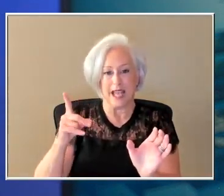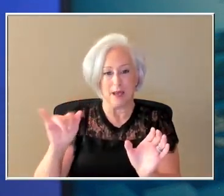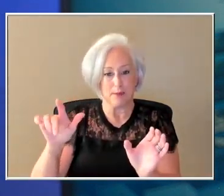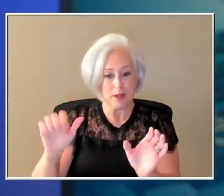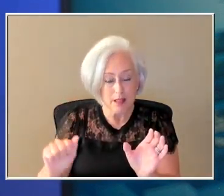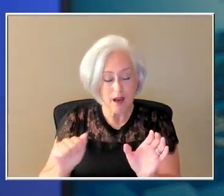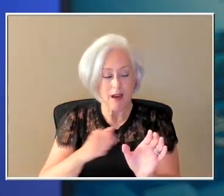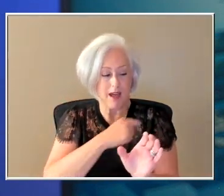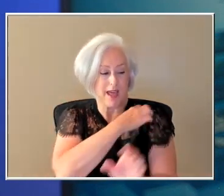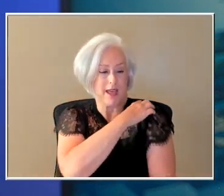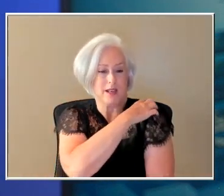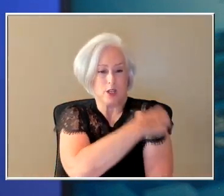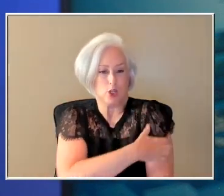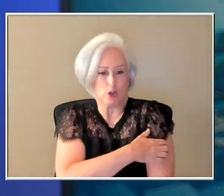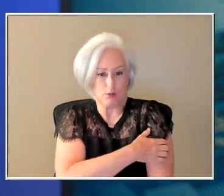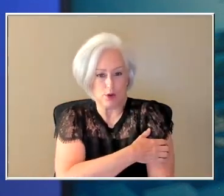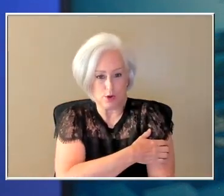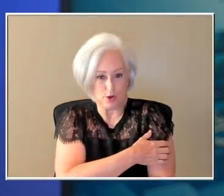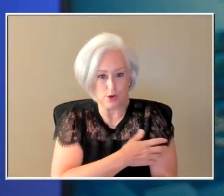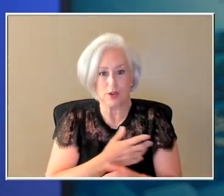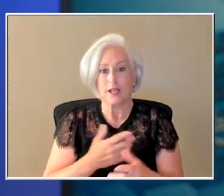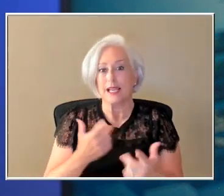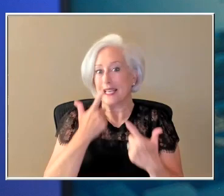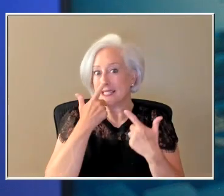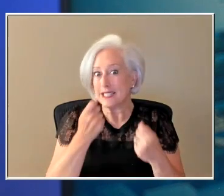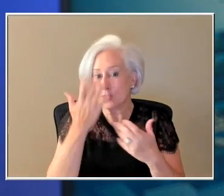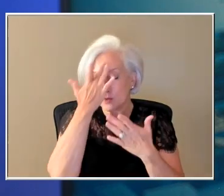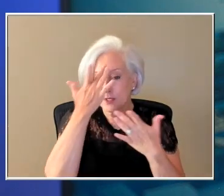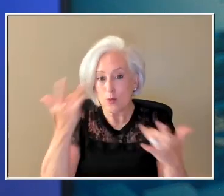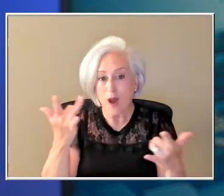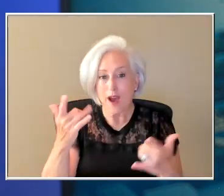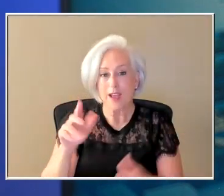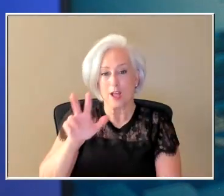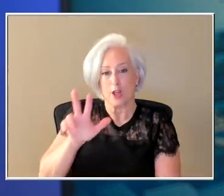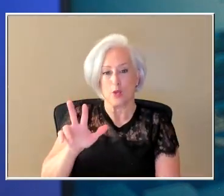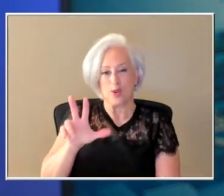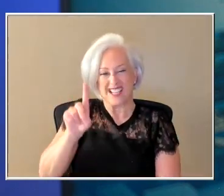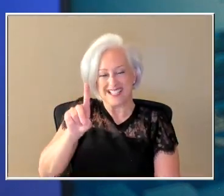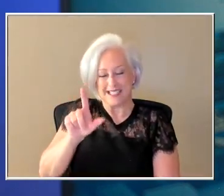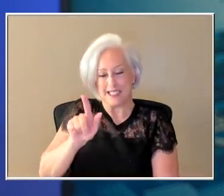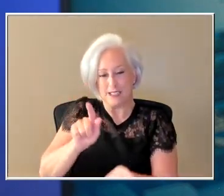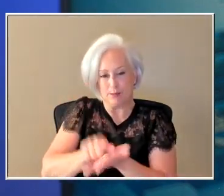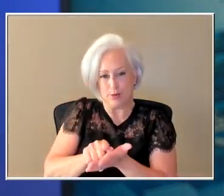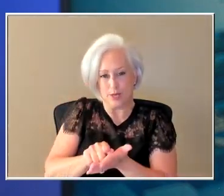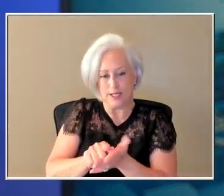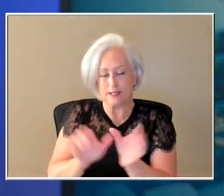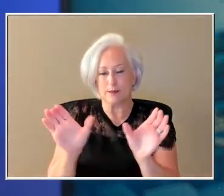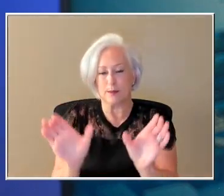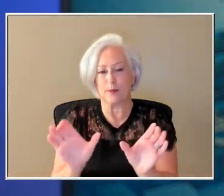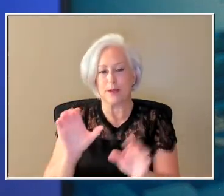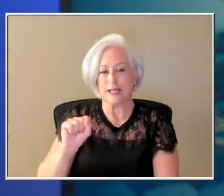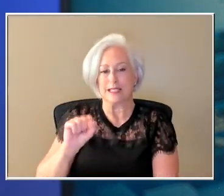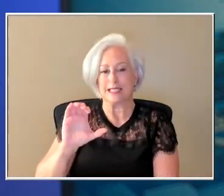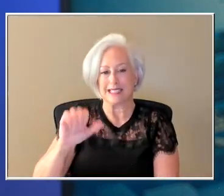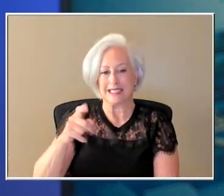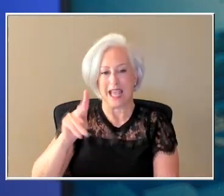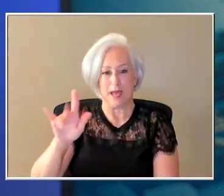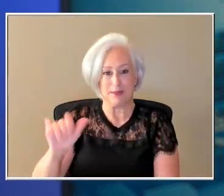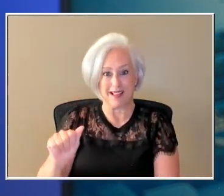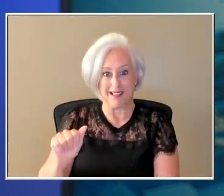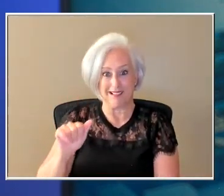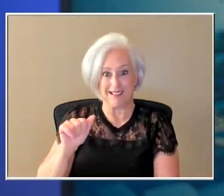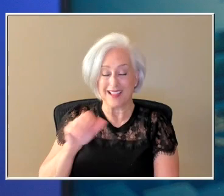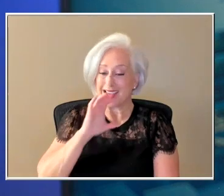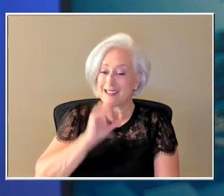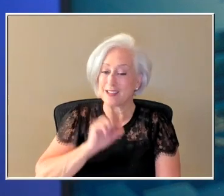do it by 3D printing the scapula. Wow. But in the old days, which is last week, we would take a CT Exactly. scan.